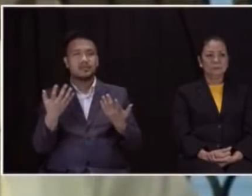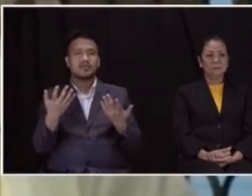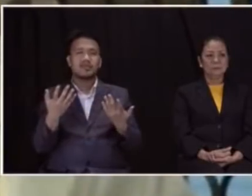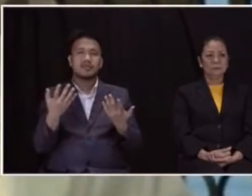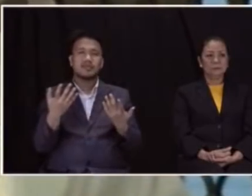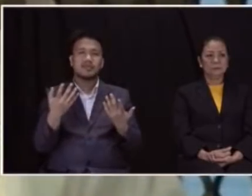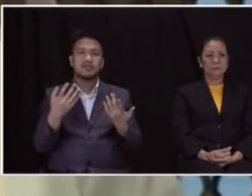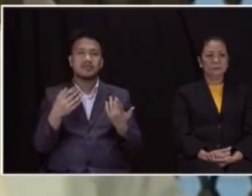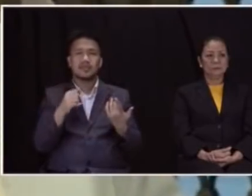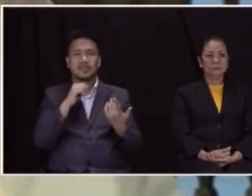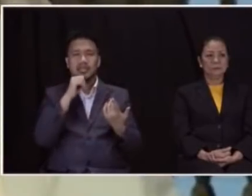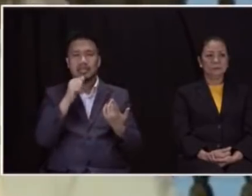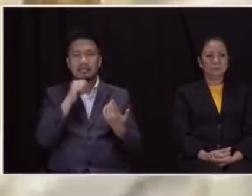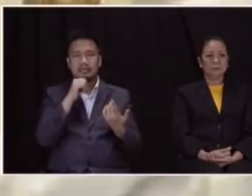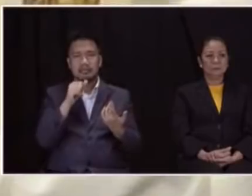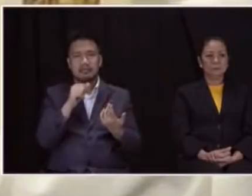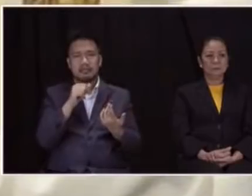these were not